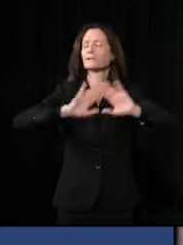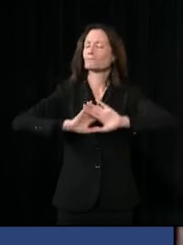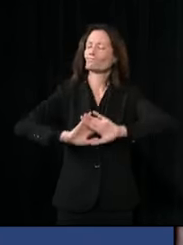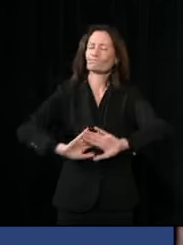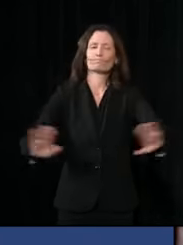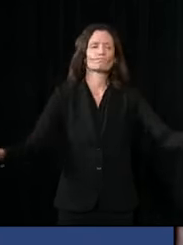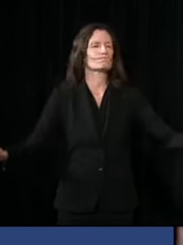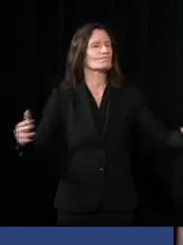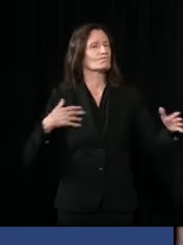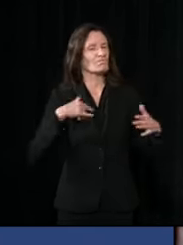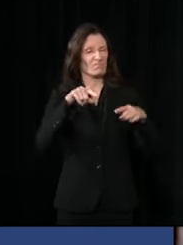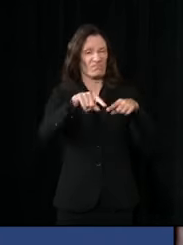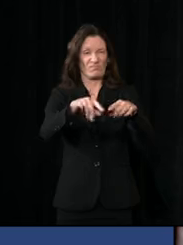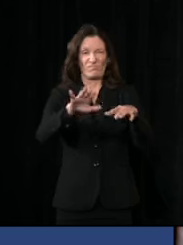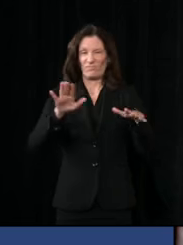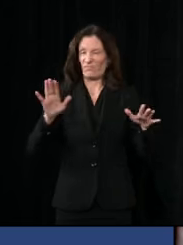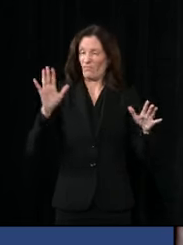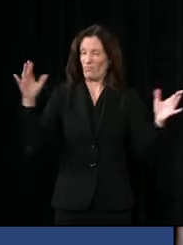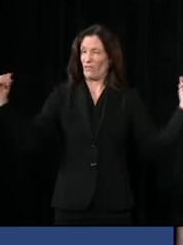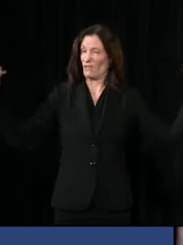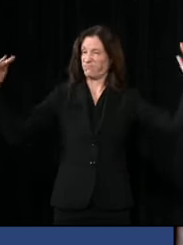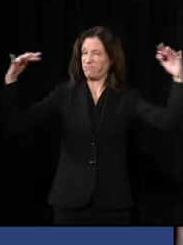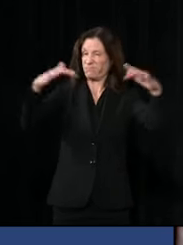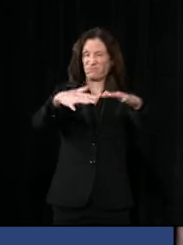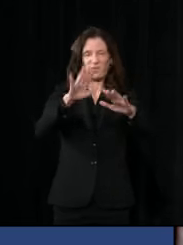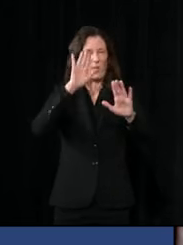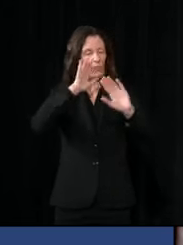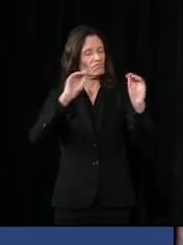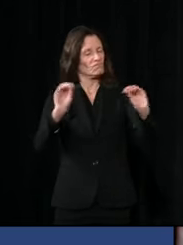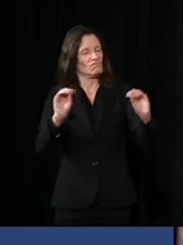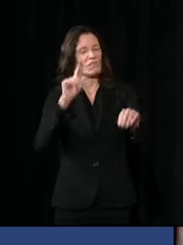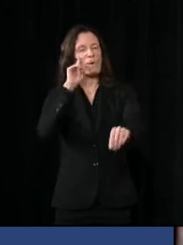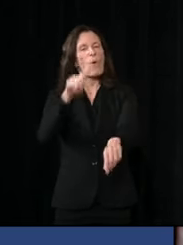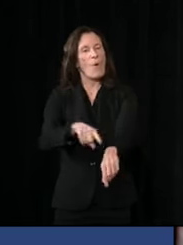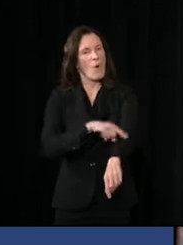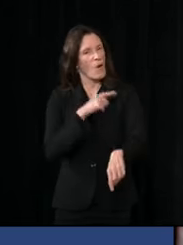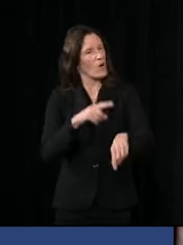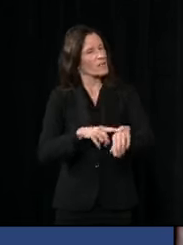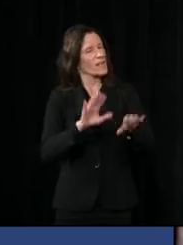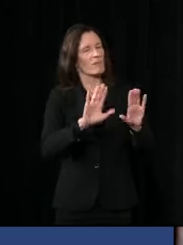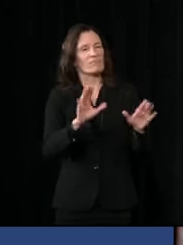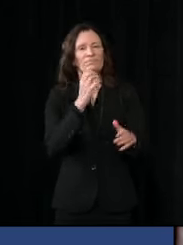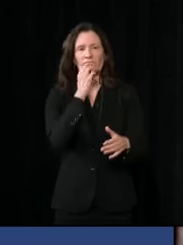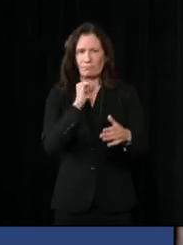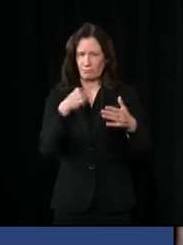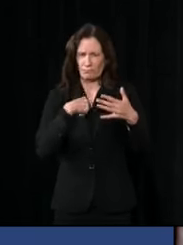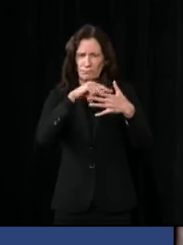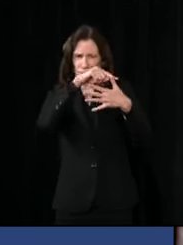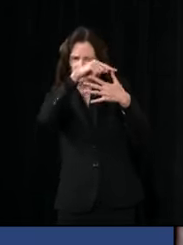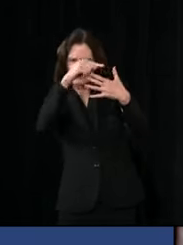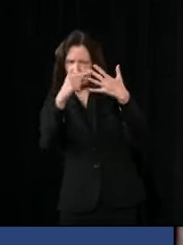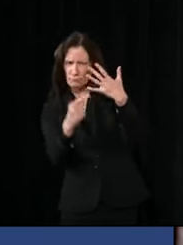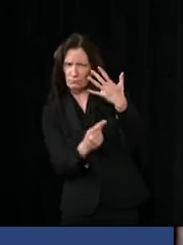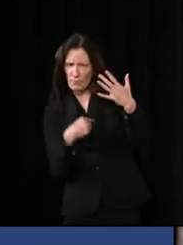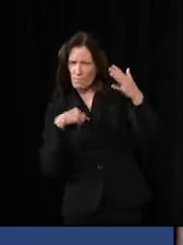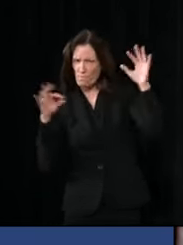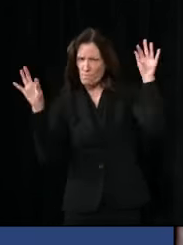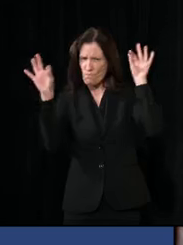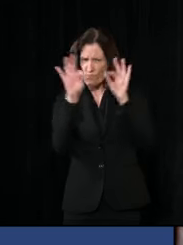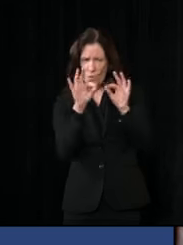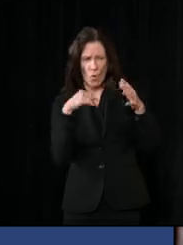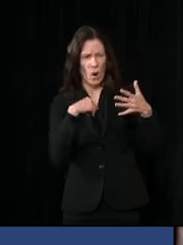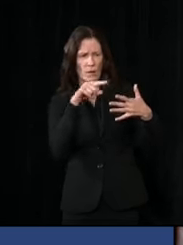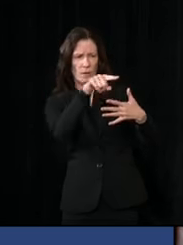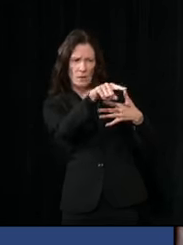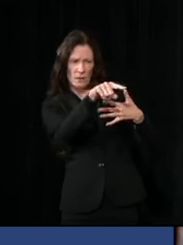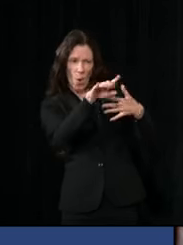reopening process. These are actions we are undertaking and the standards we're going to use to make our decisions. Next week,